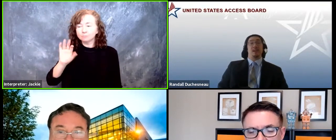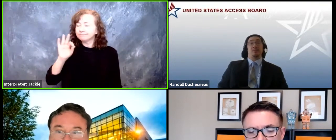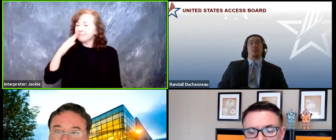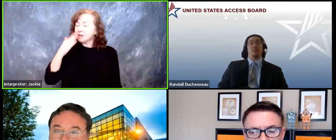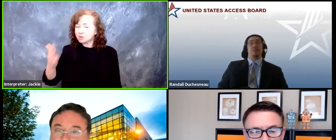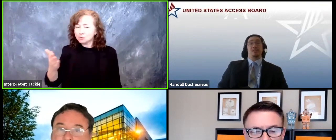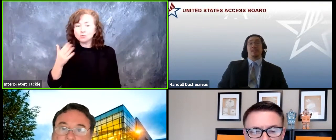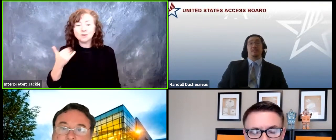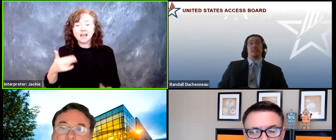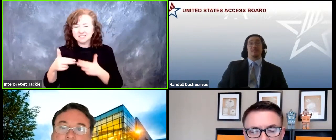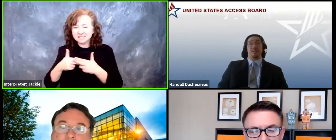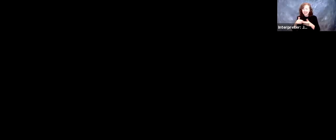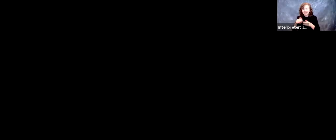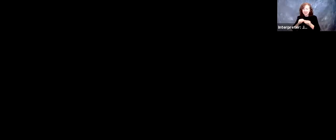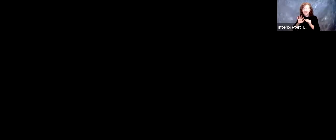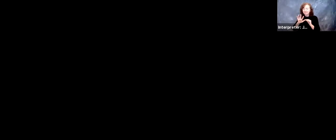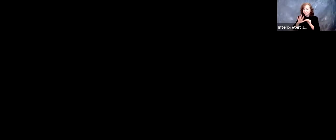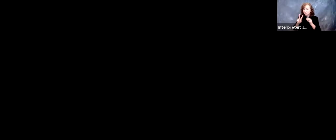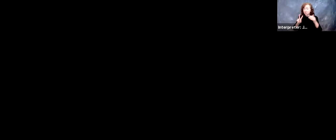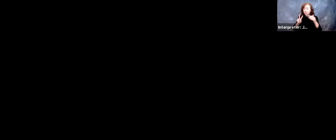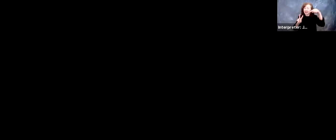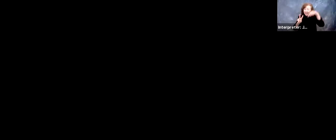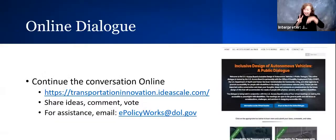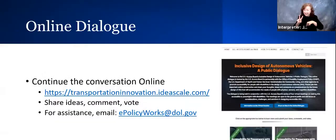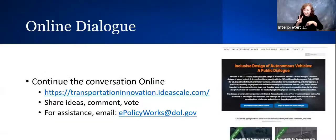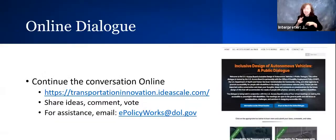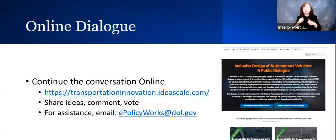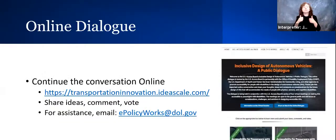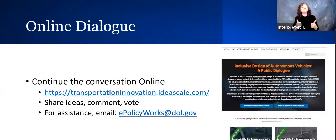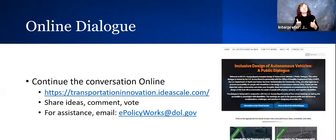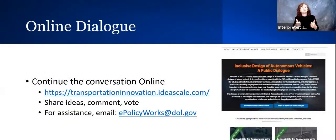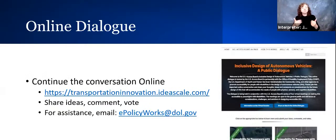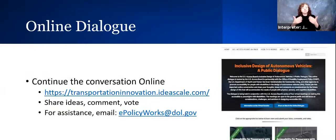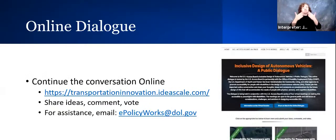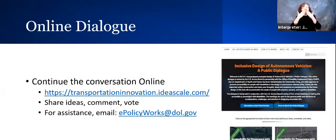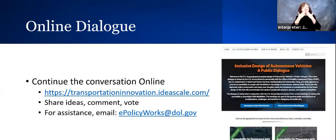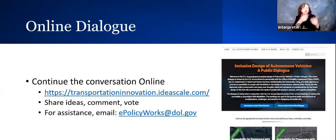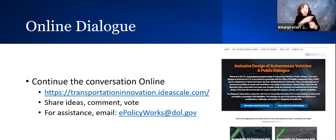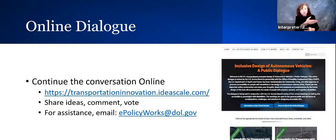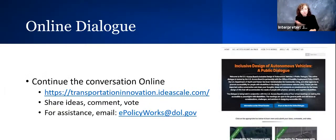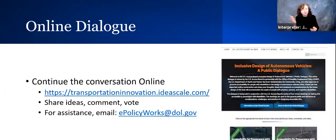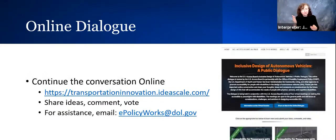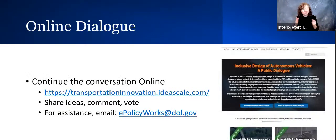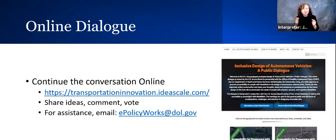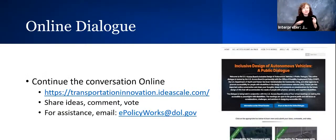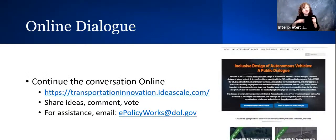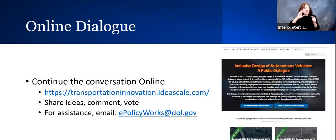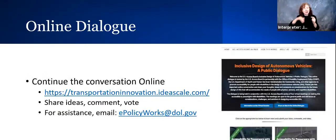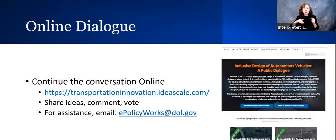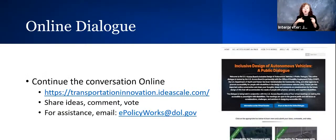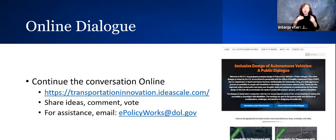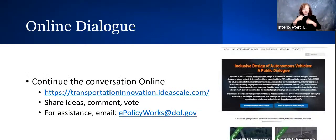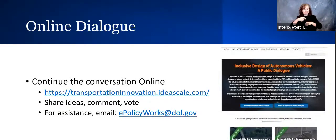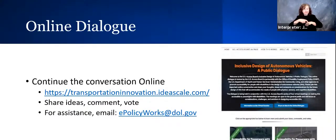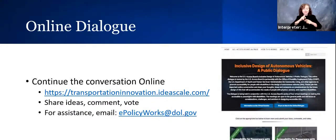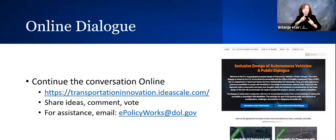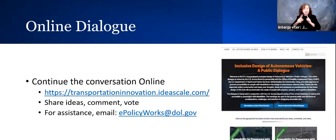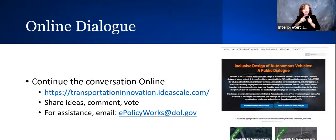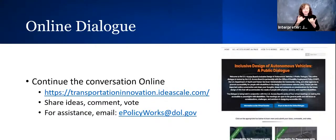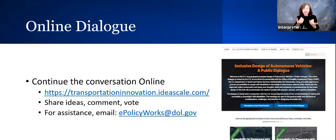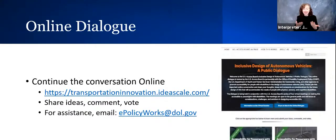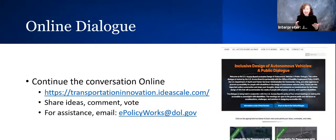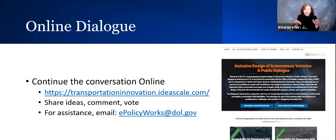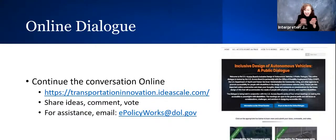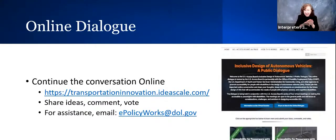like to thank everyone for attending today's event. We've had such a lively discussion. And although today's open discussion has come to an end, the